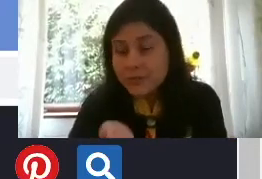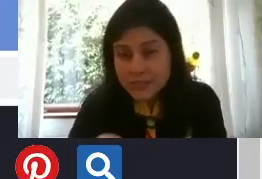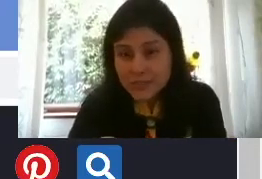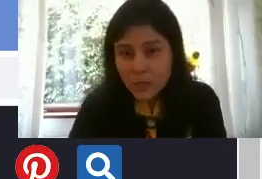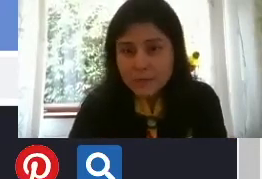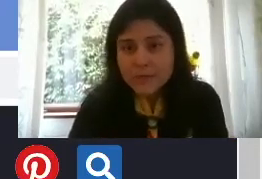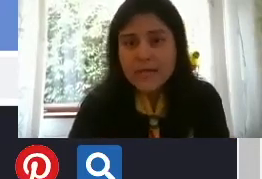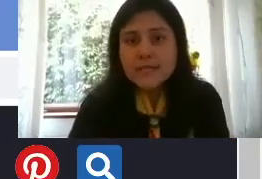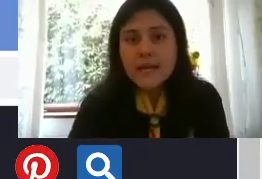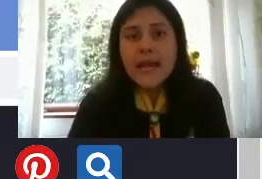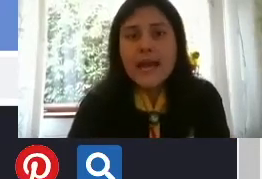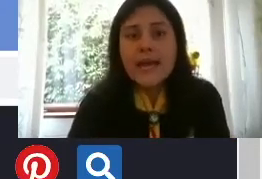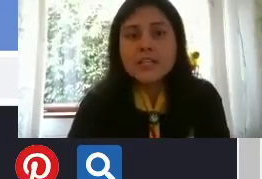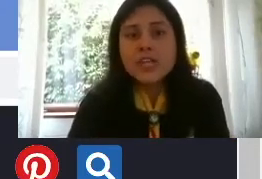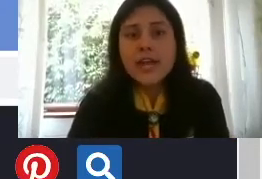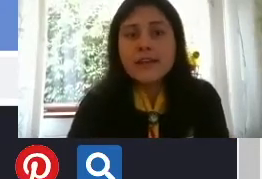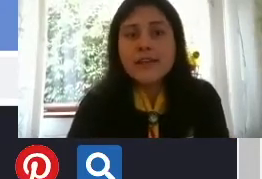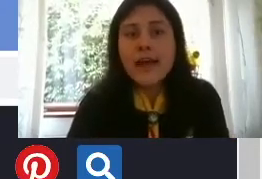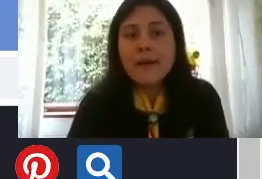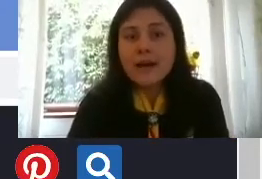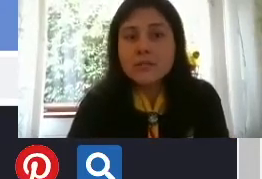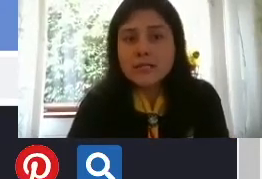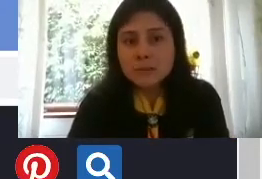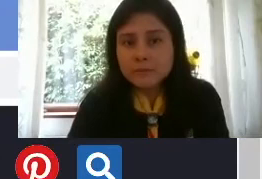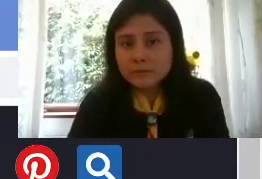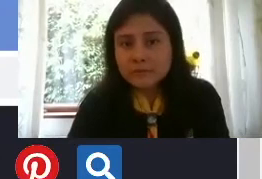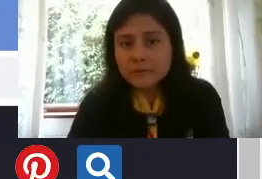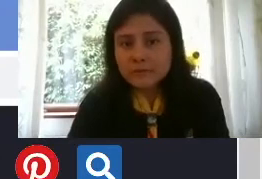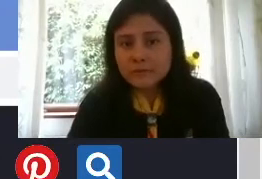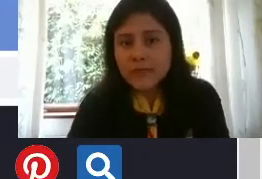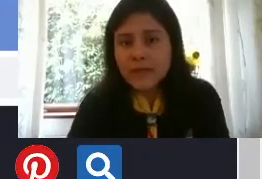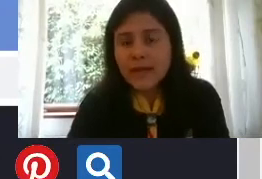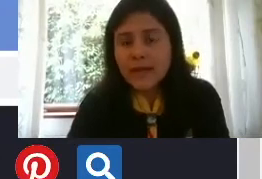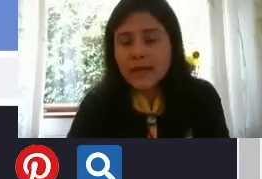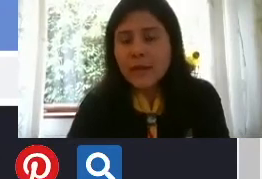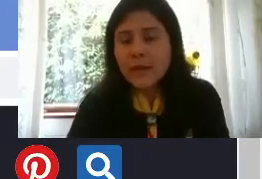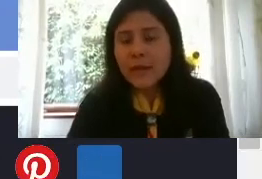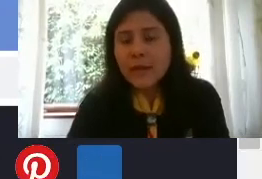you to visit the website and check the About Us